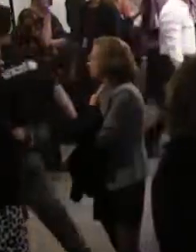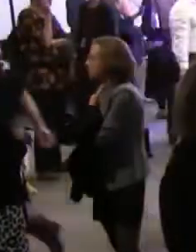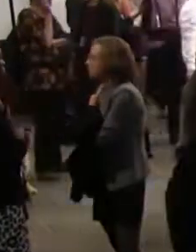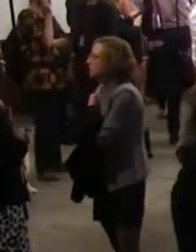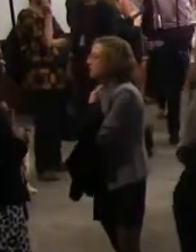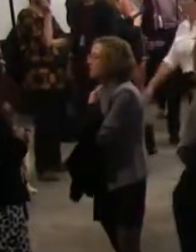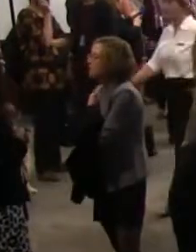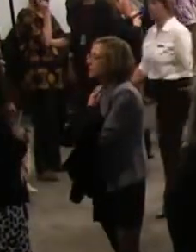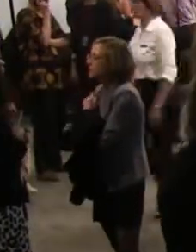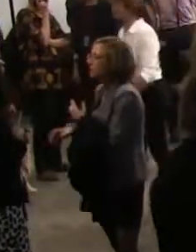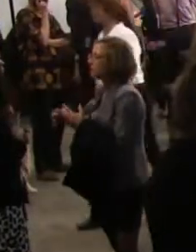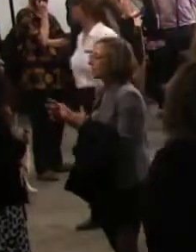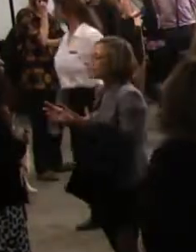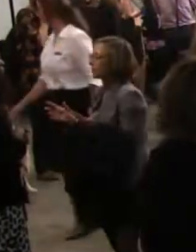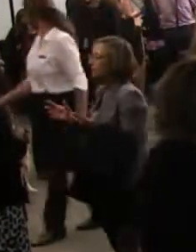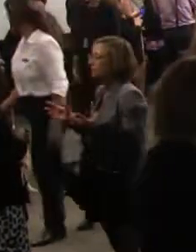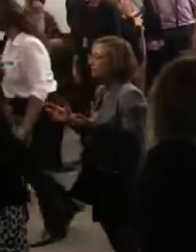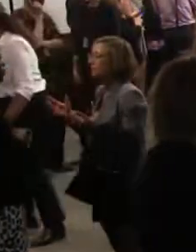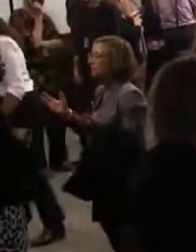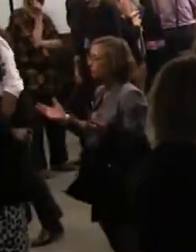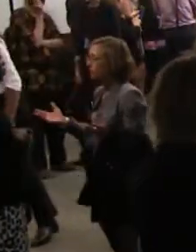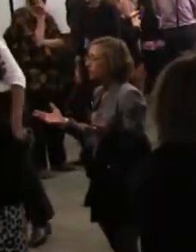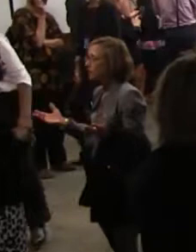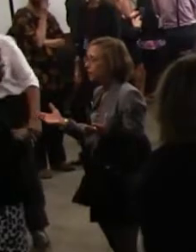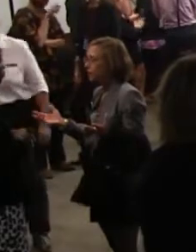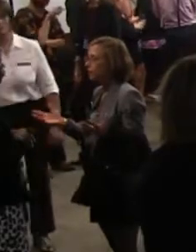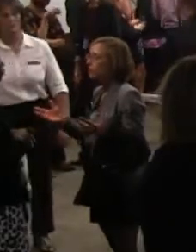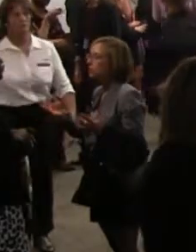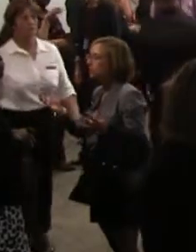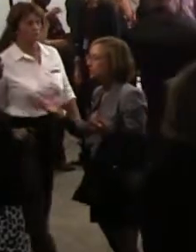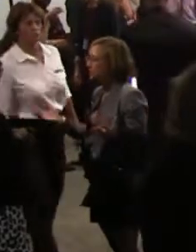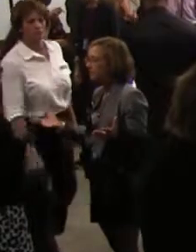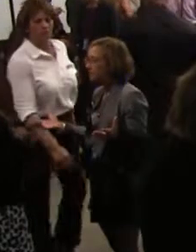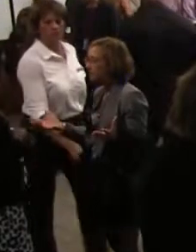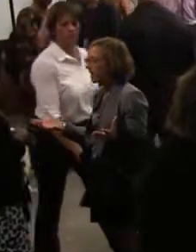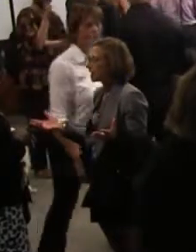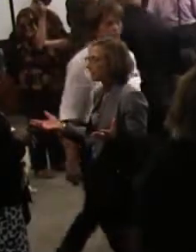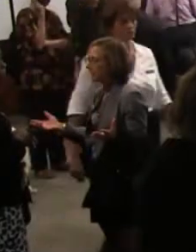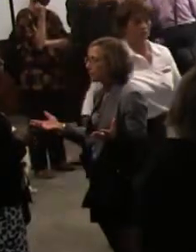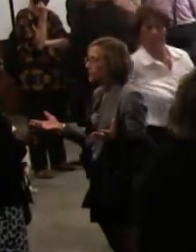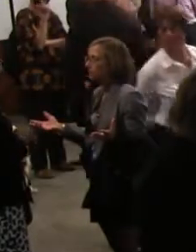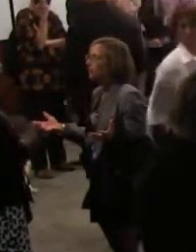God put man in paradise, yeah, he put man there.